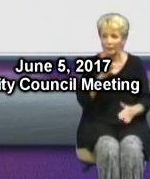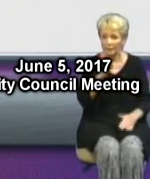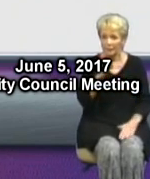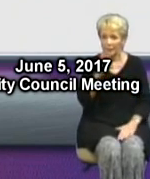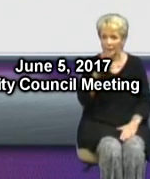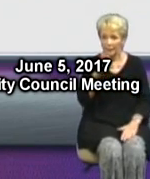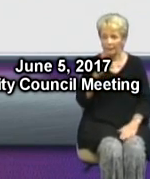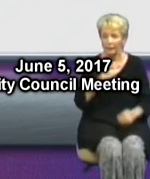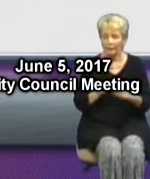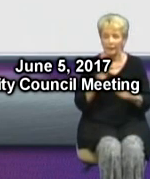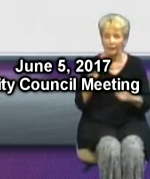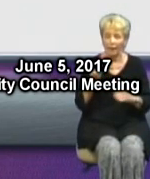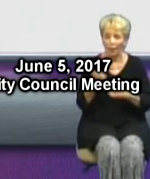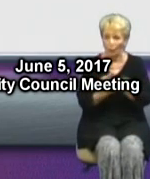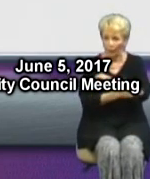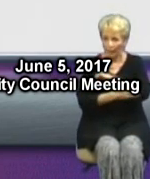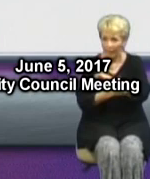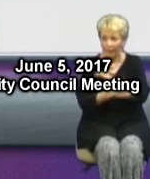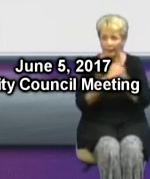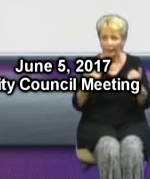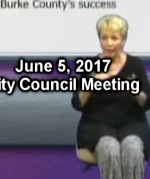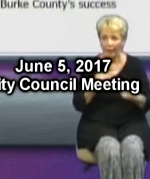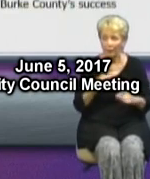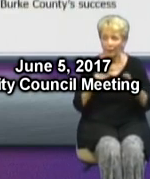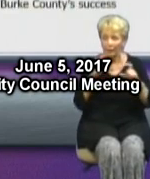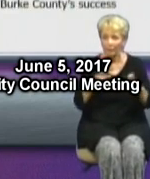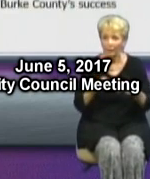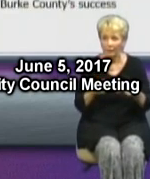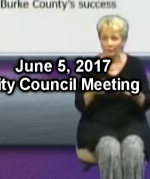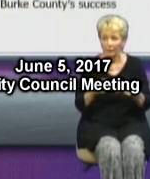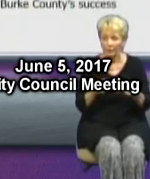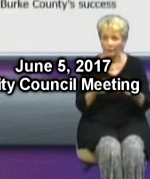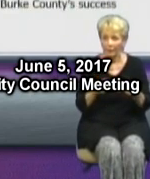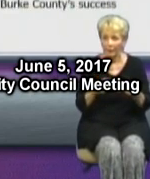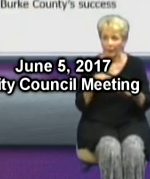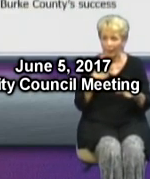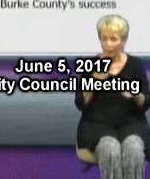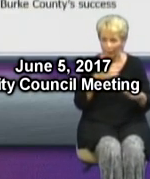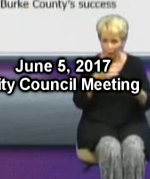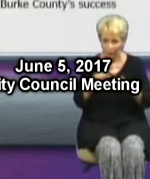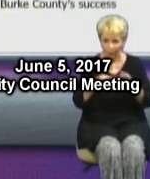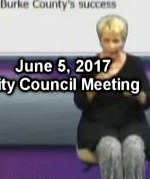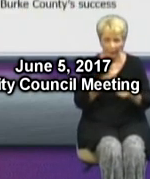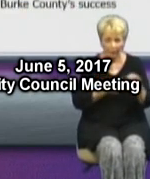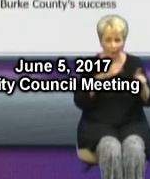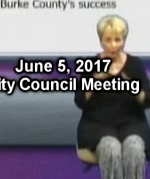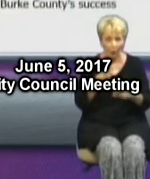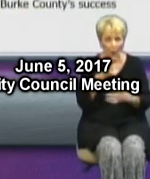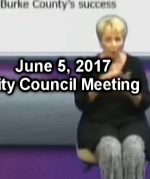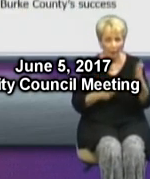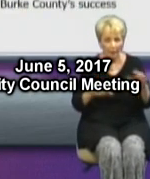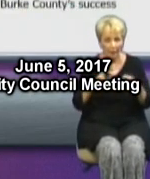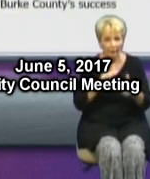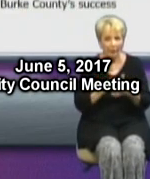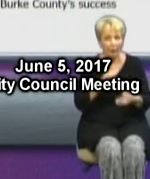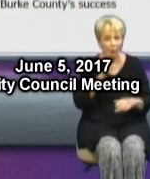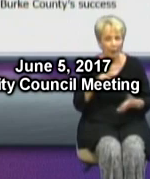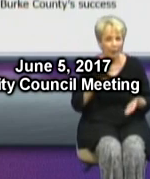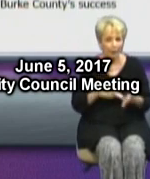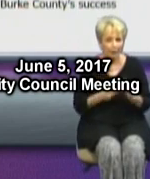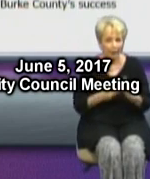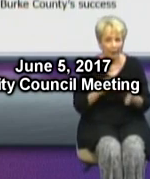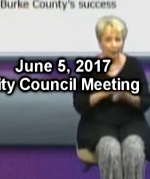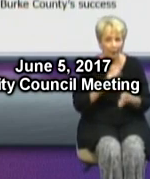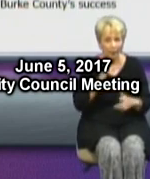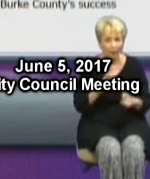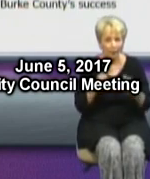this entire county. And now I'm going to, the next slide, I want to explain to everybody what does that really mean, because it